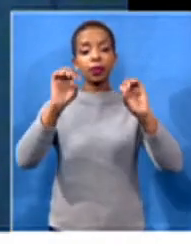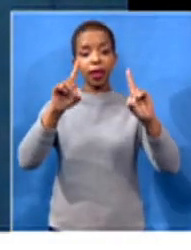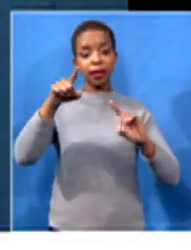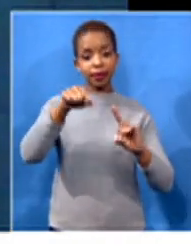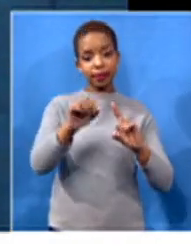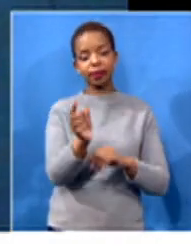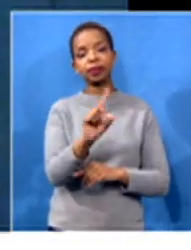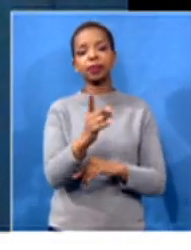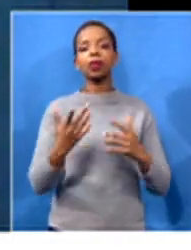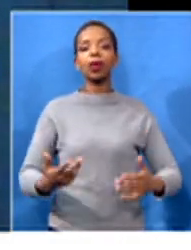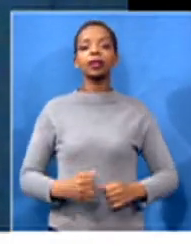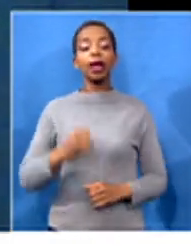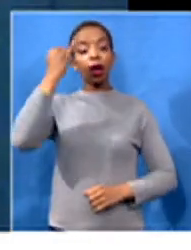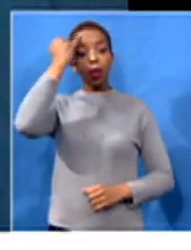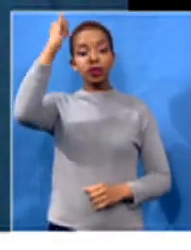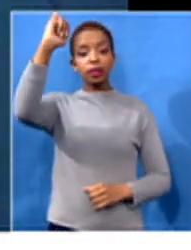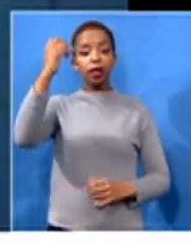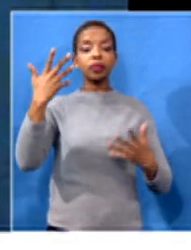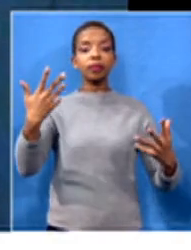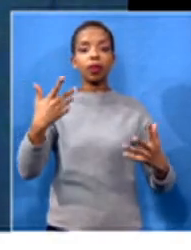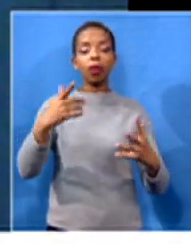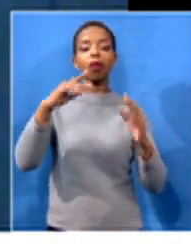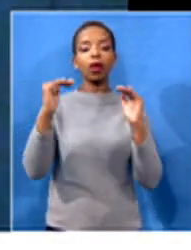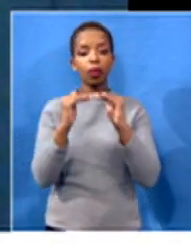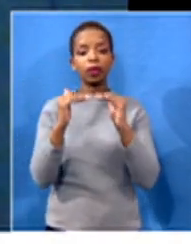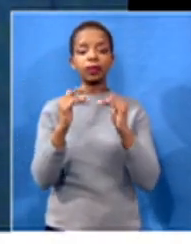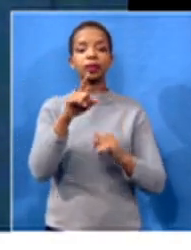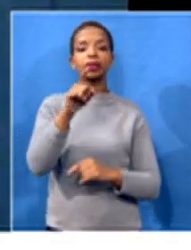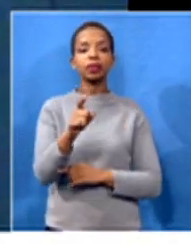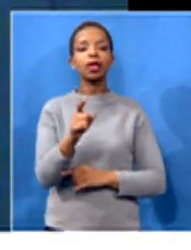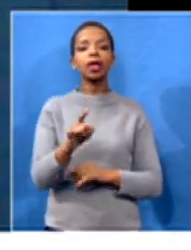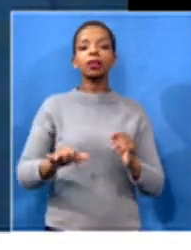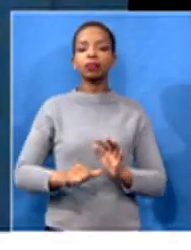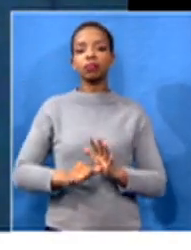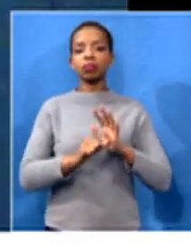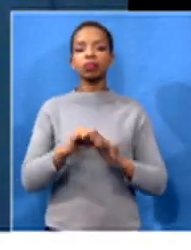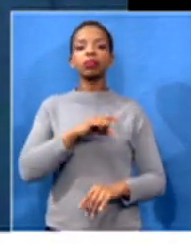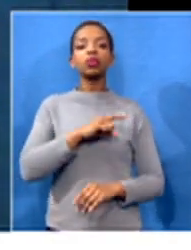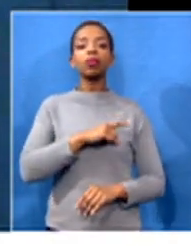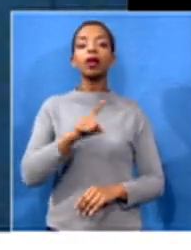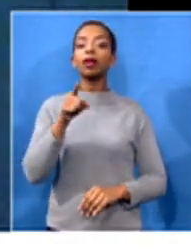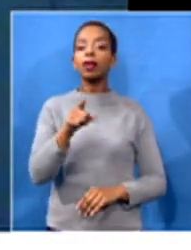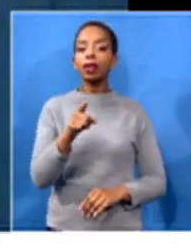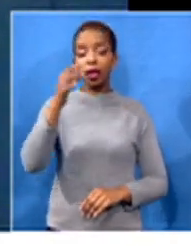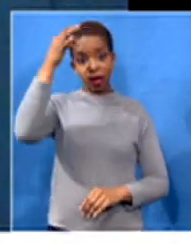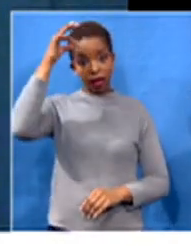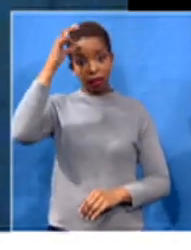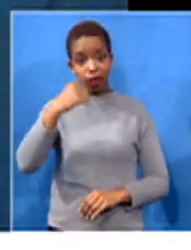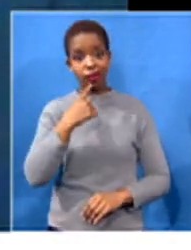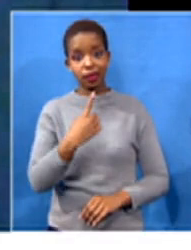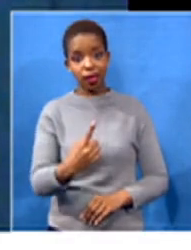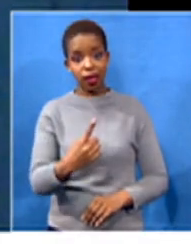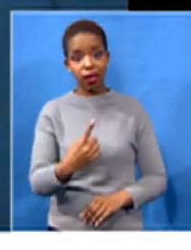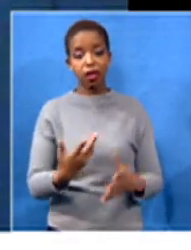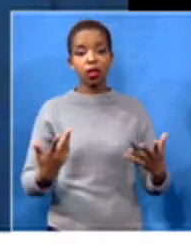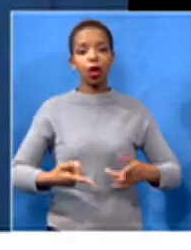concept quality, it becomes difficult to measure what it means. So quality from the government side would be to say, let's